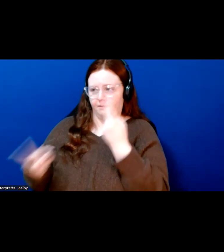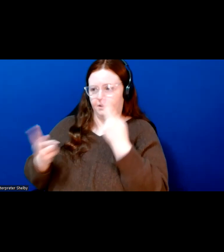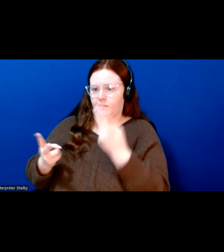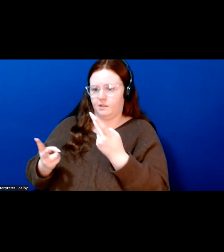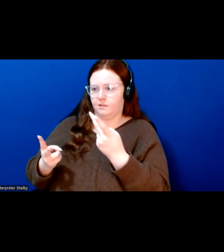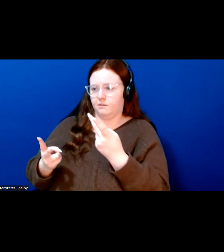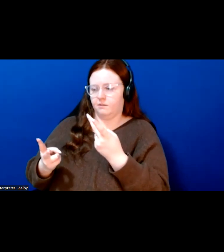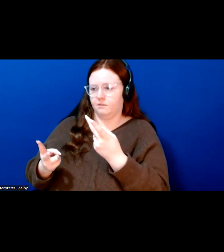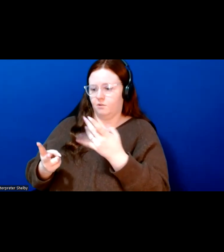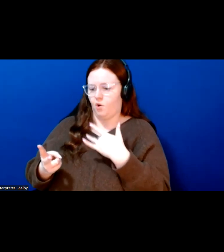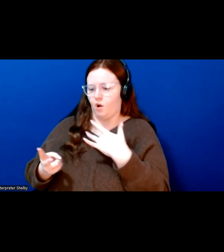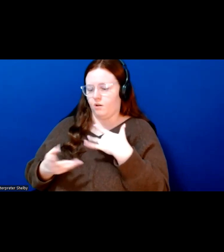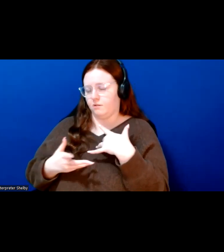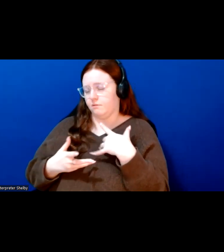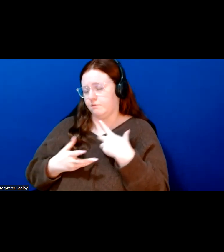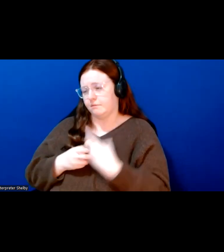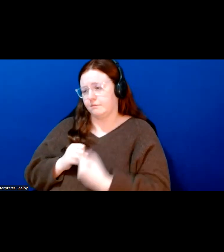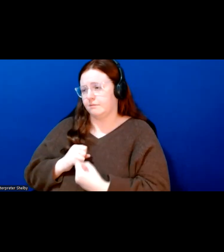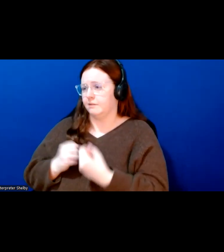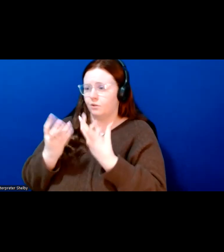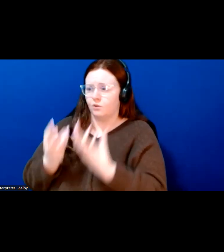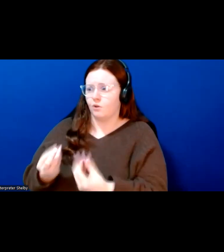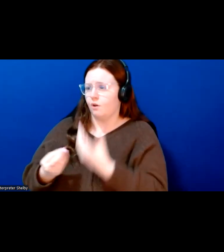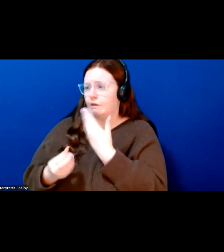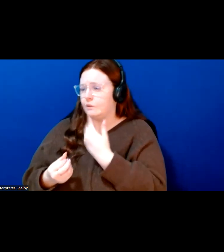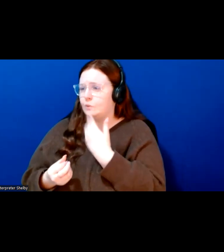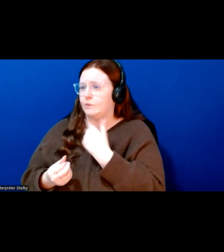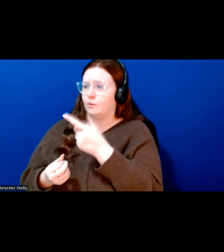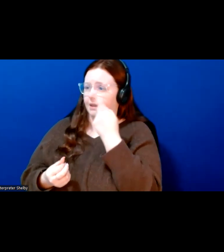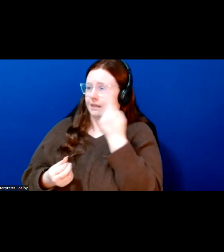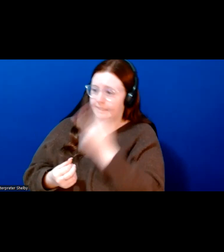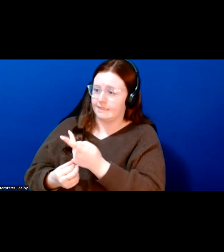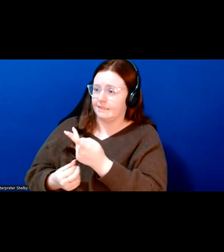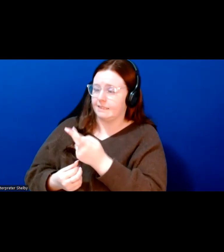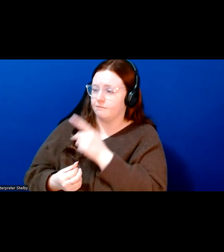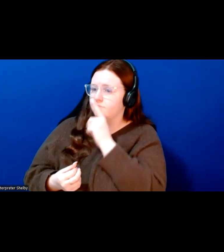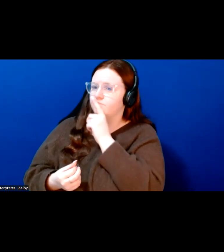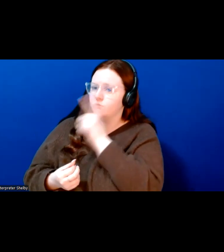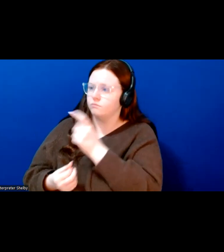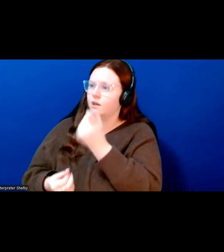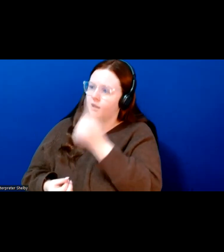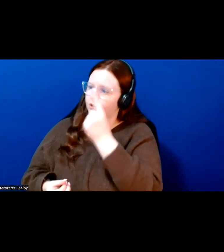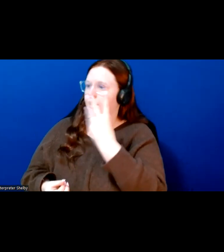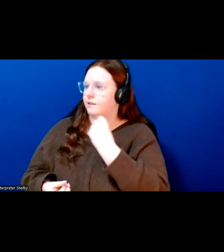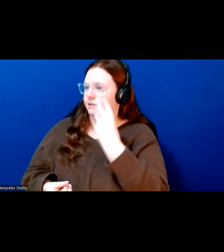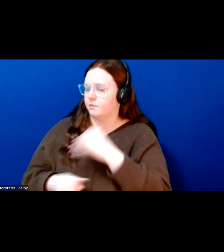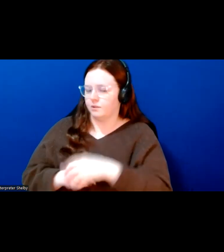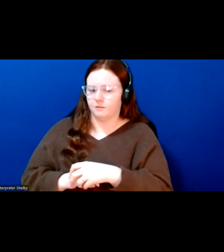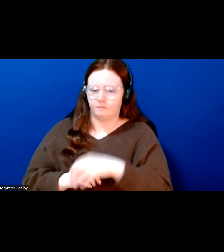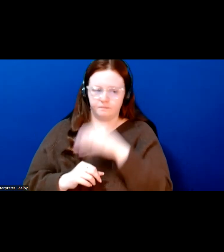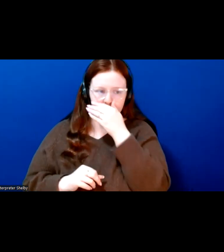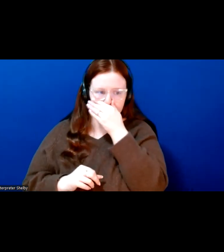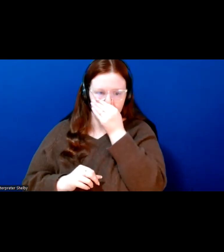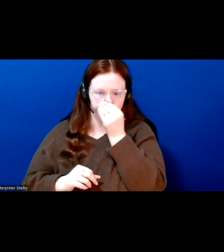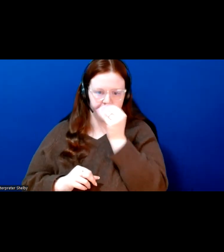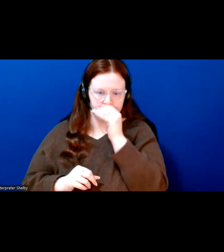like melt and change perspective when they're like exposed to like a true understanding of what it is, you know? The